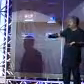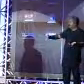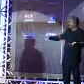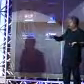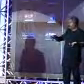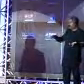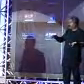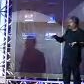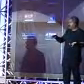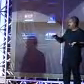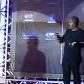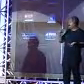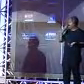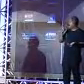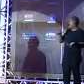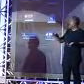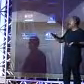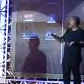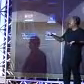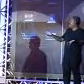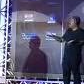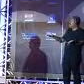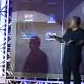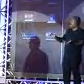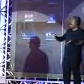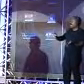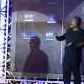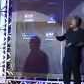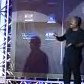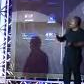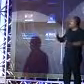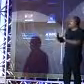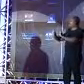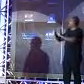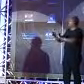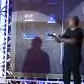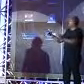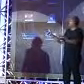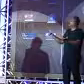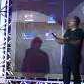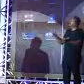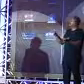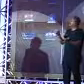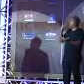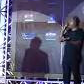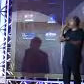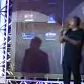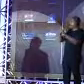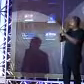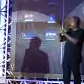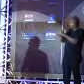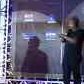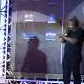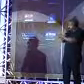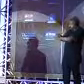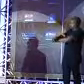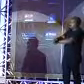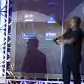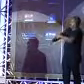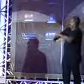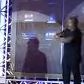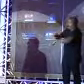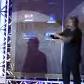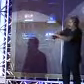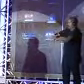We have had forced employment, slavery, etc. over the years. And we have learned